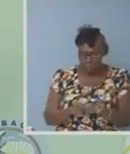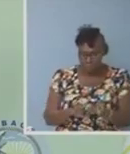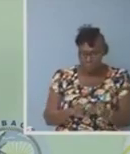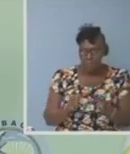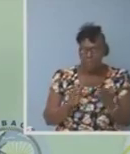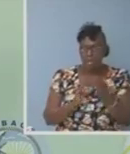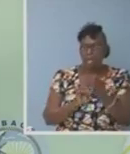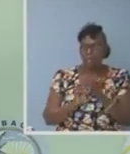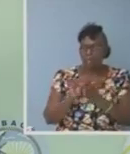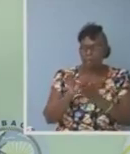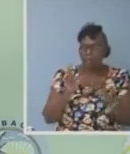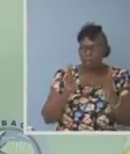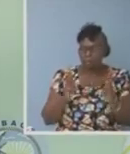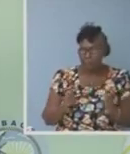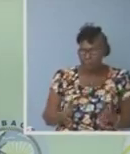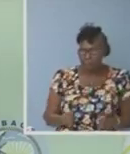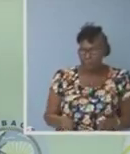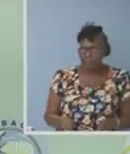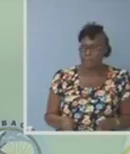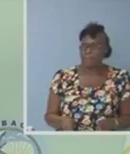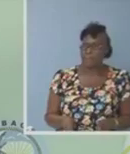of persons